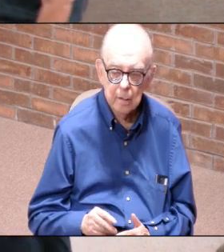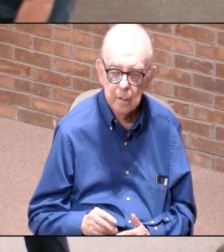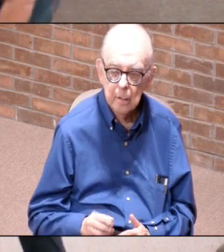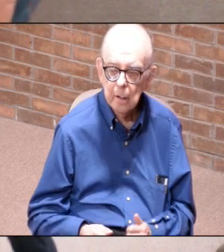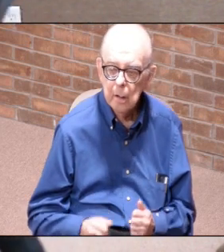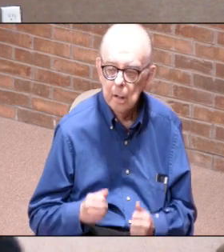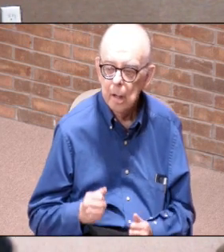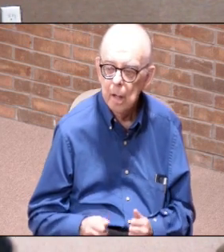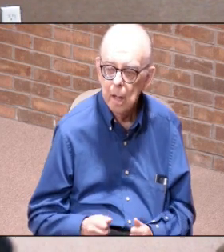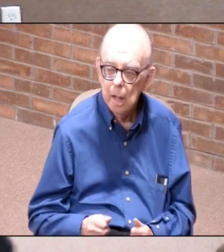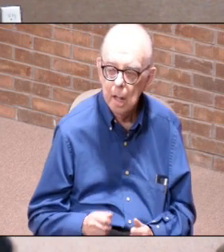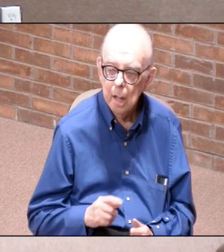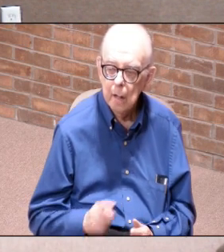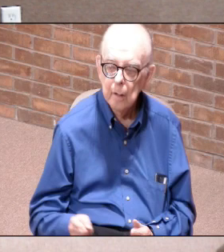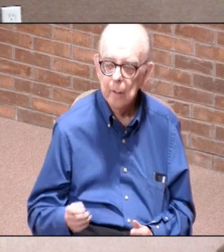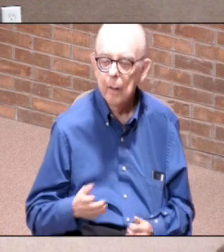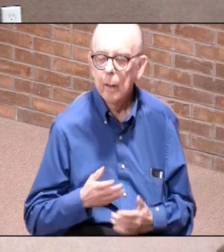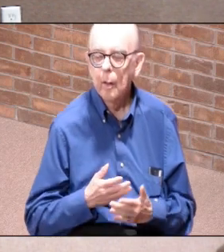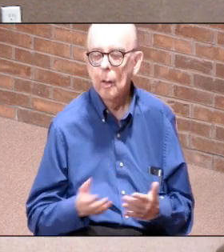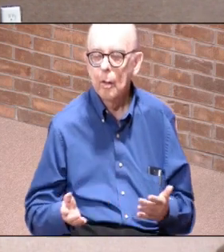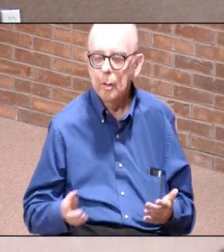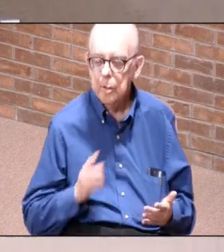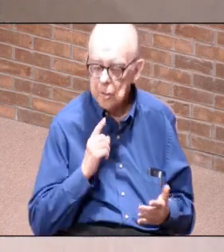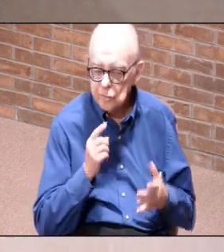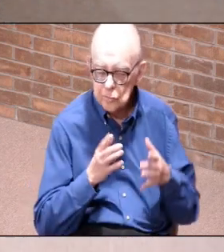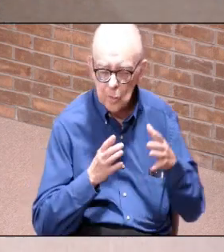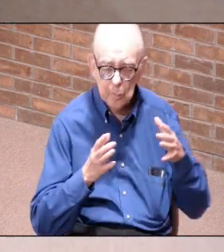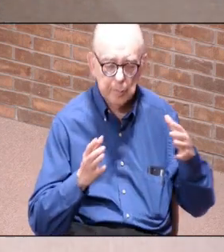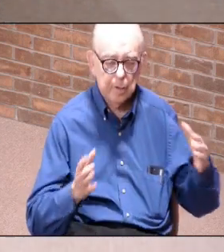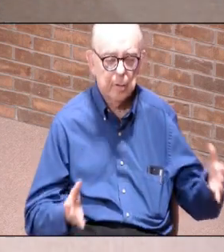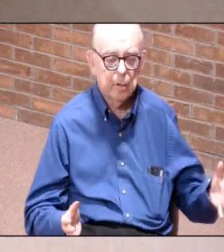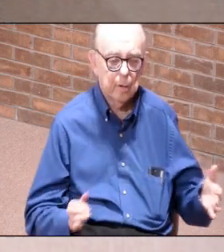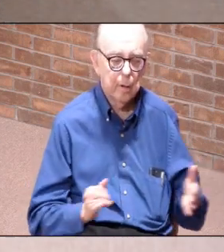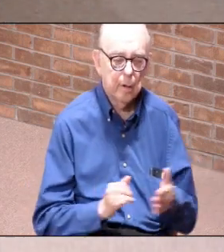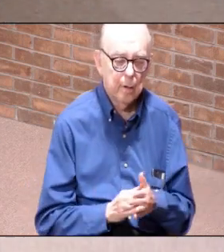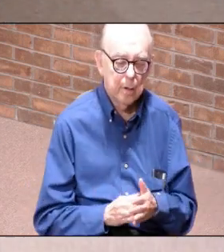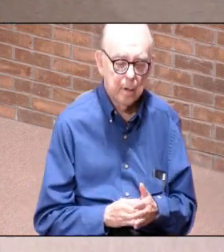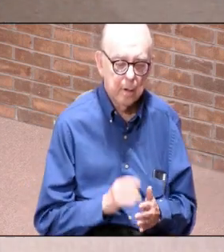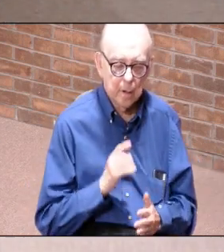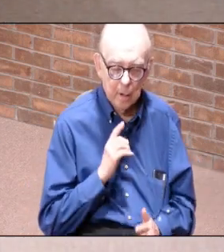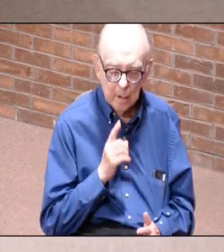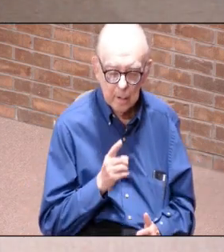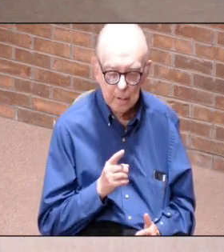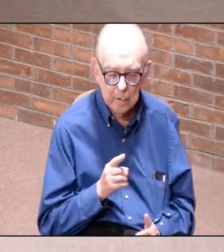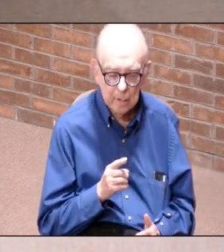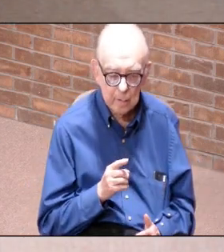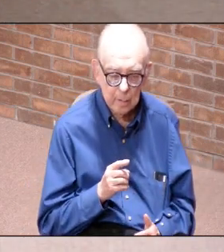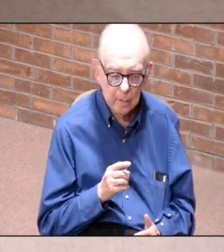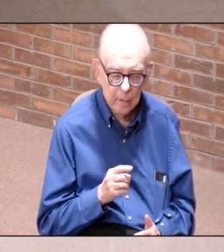which these things are so big that you can actually fit